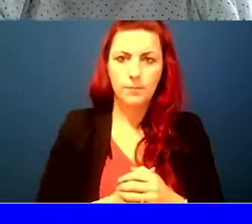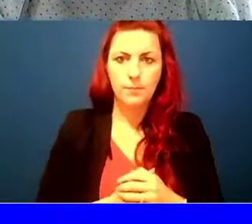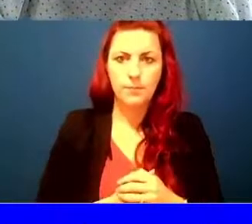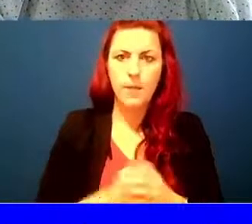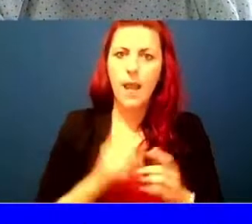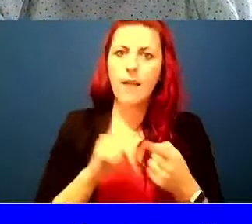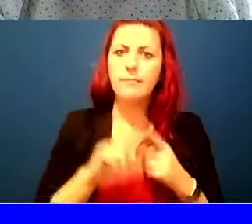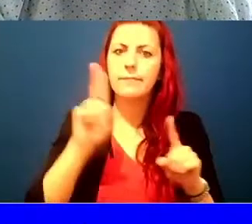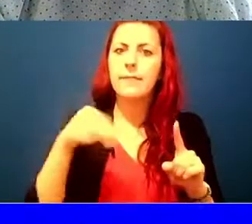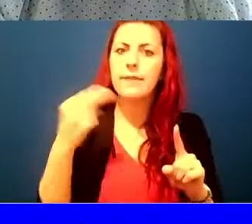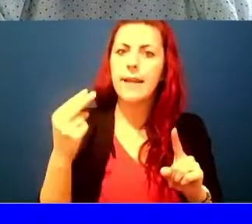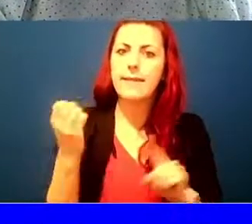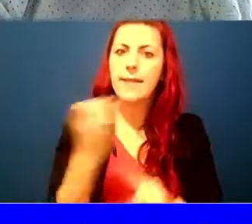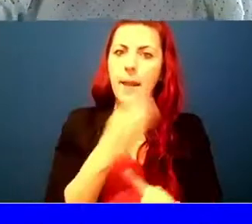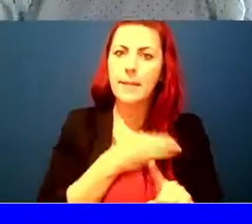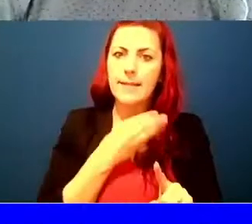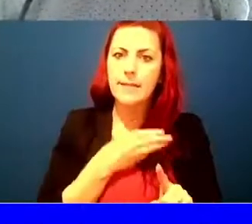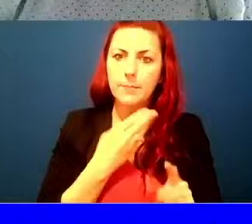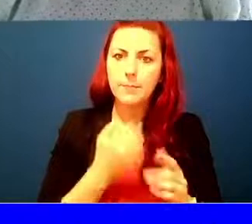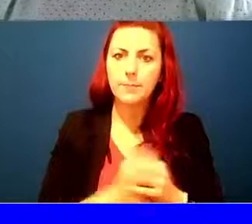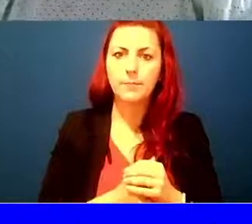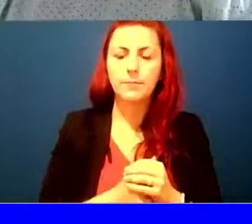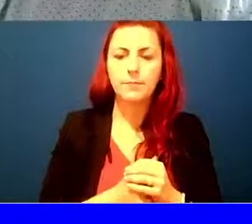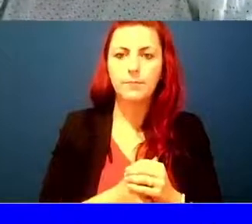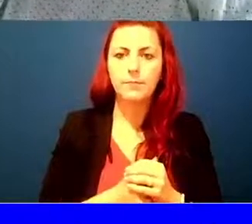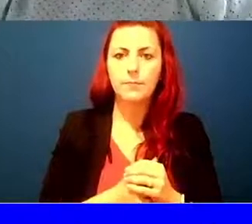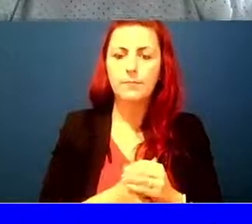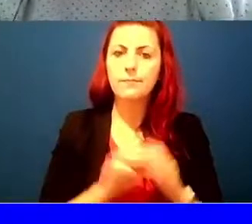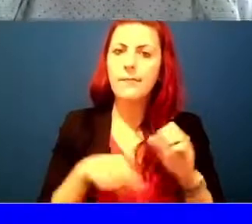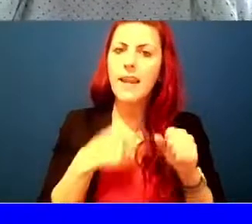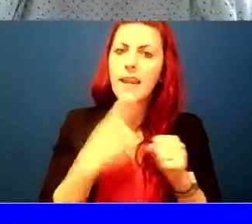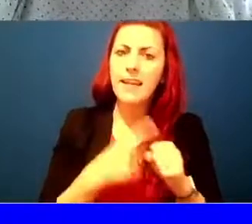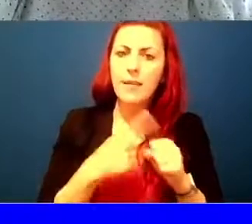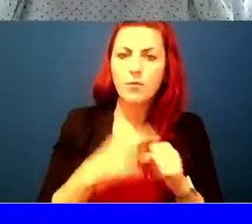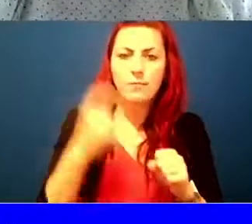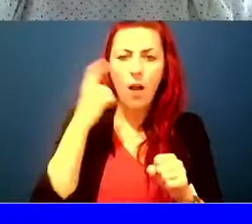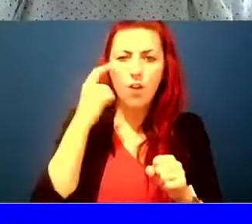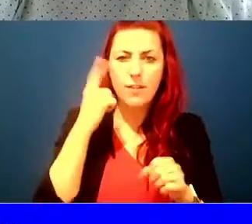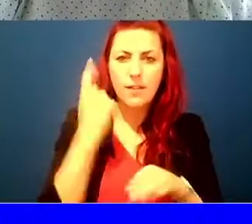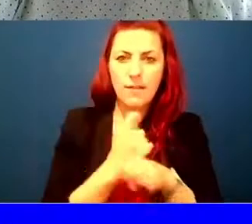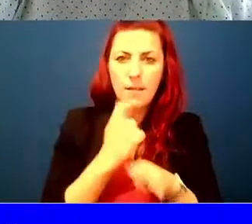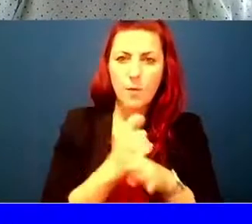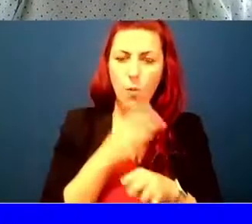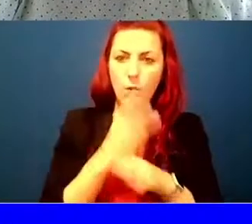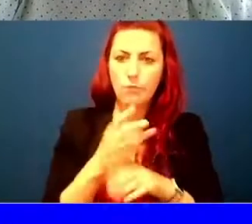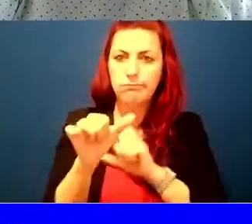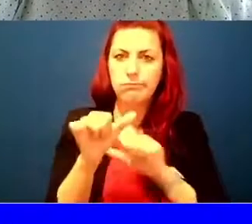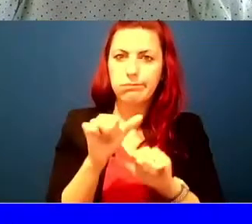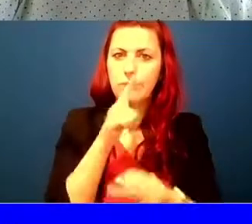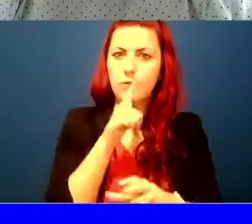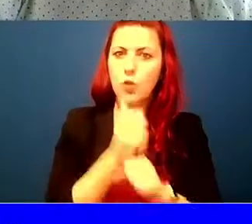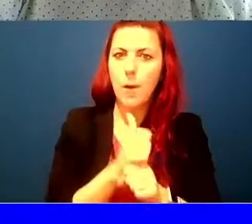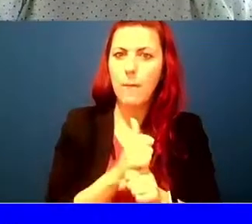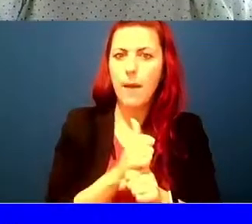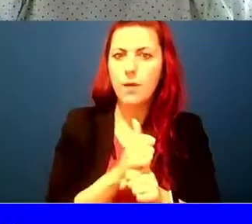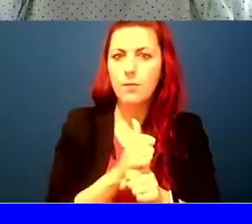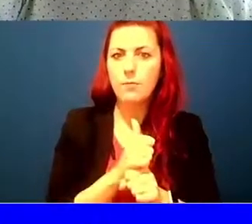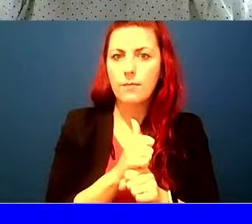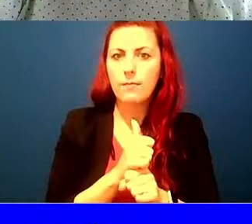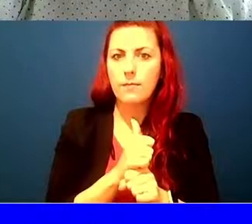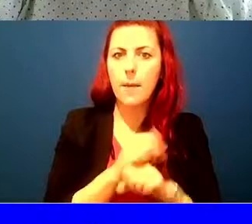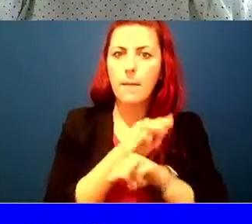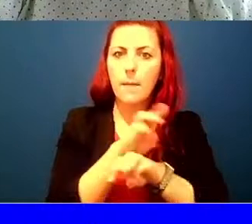And the next slide, please. Thanks. And again, I'm just conscious of time. So I'm just going to talk a little bit about, you know, there's people who